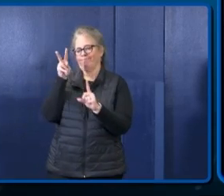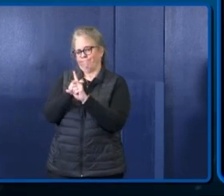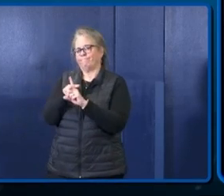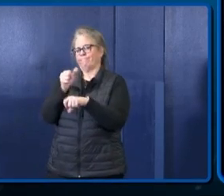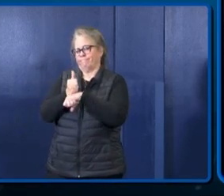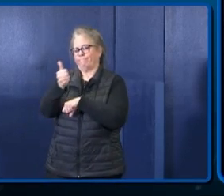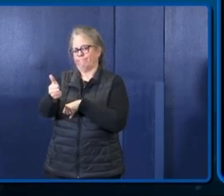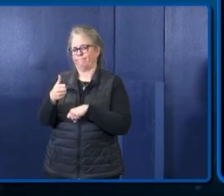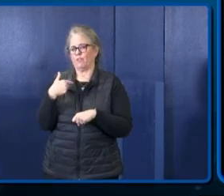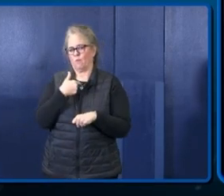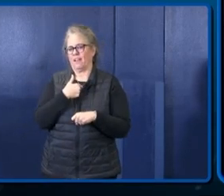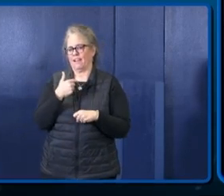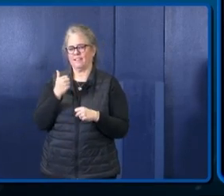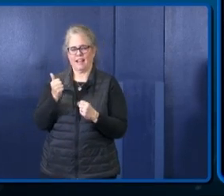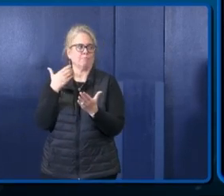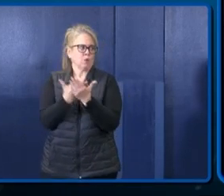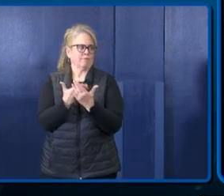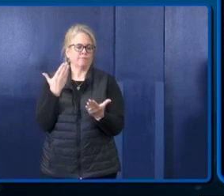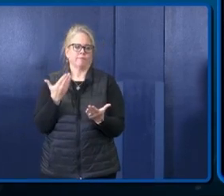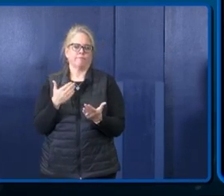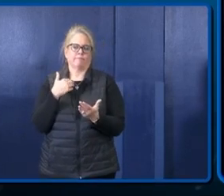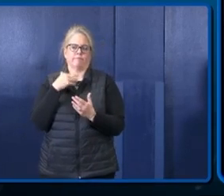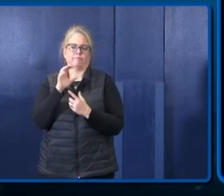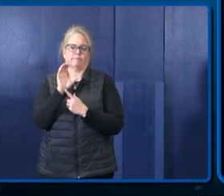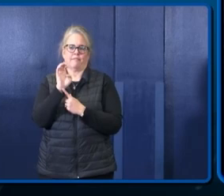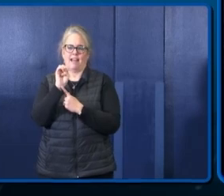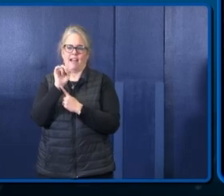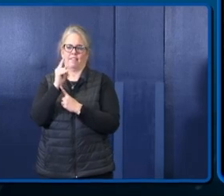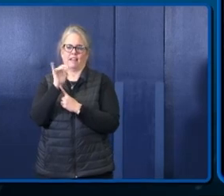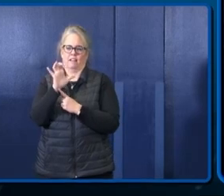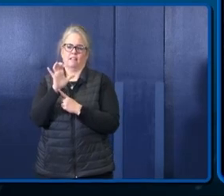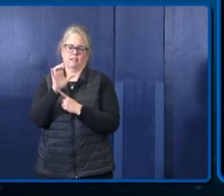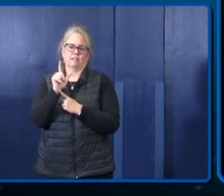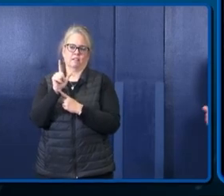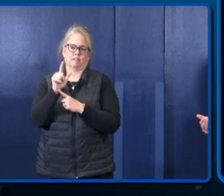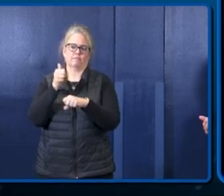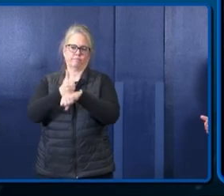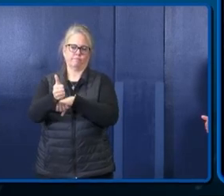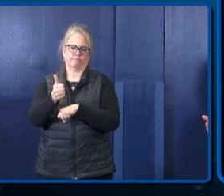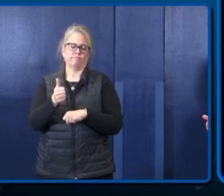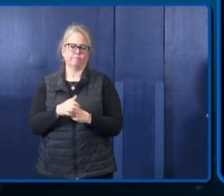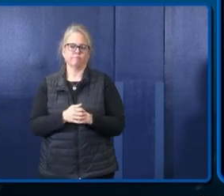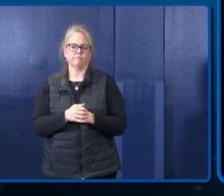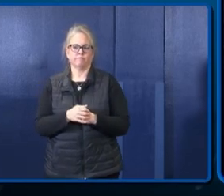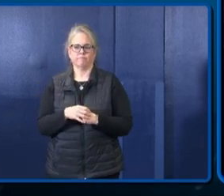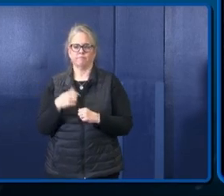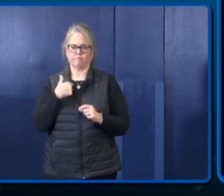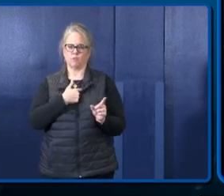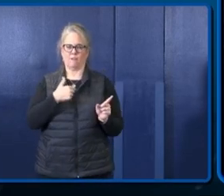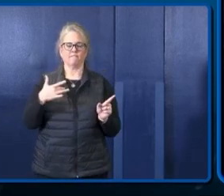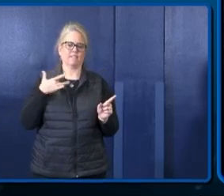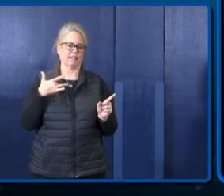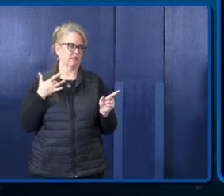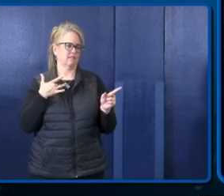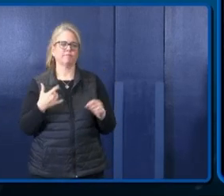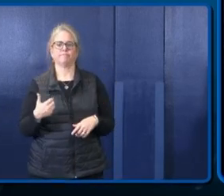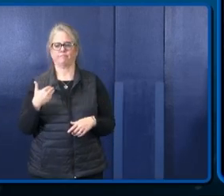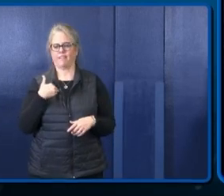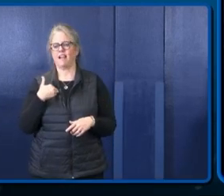prove in front of the court or a jury. And so we feel like we have enough evidence to charge those bias-motivated